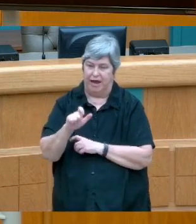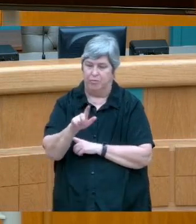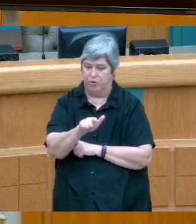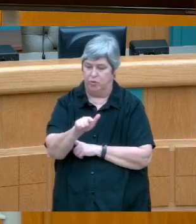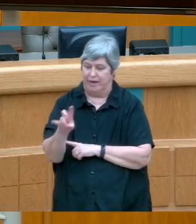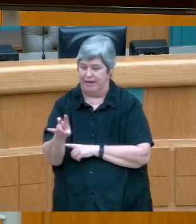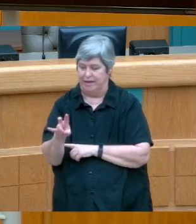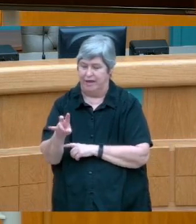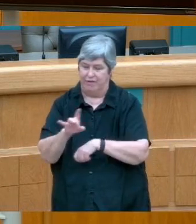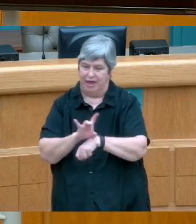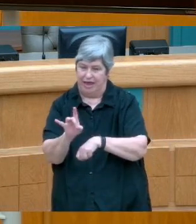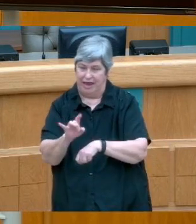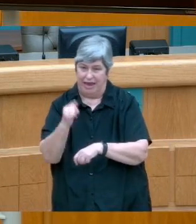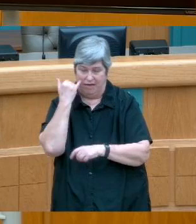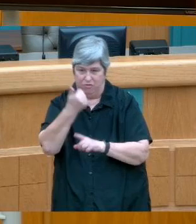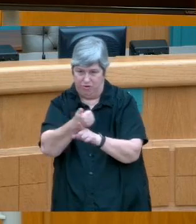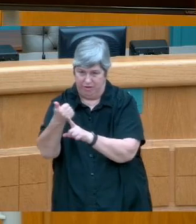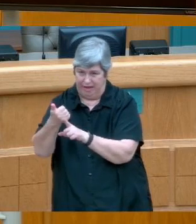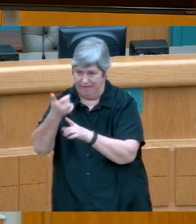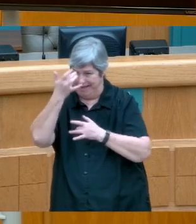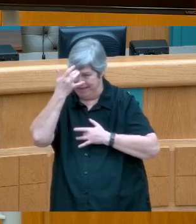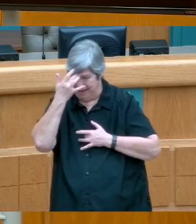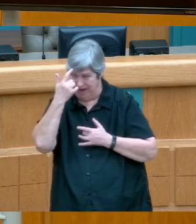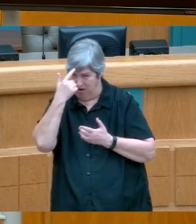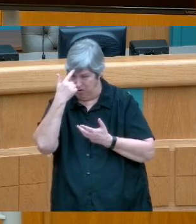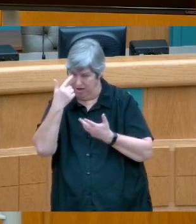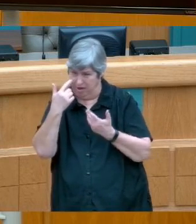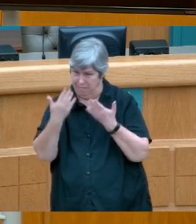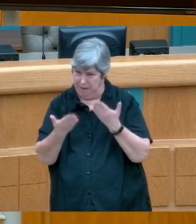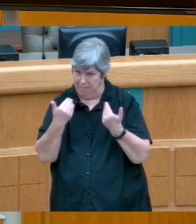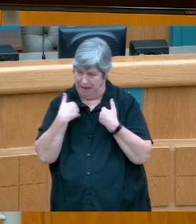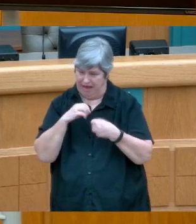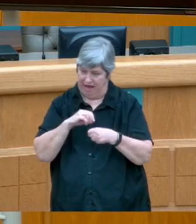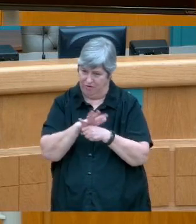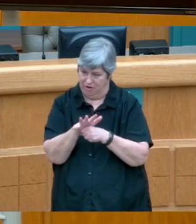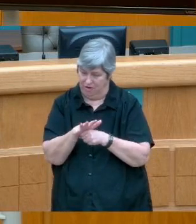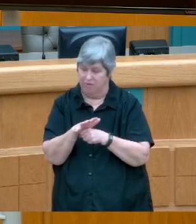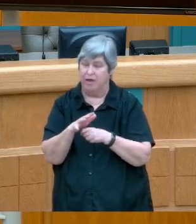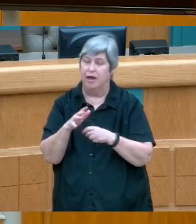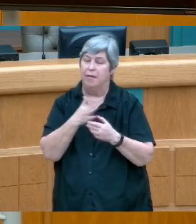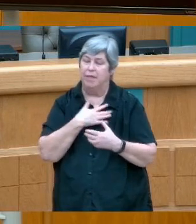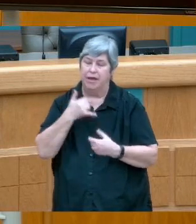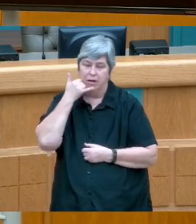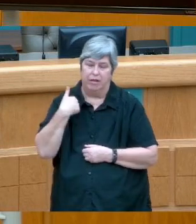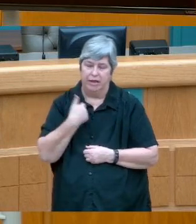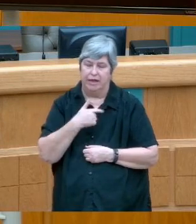you are sick and have symptoms of COVID, please call our hotline at